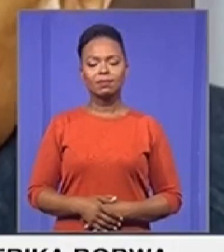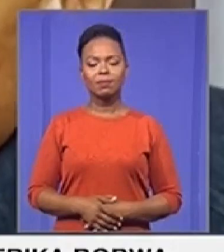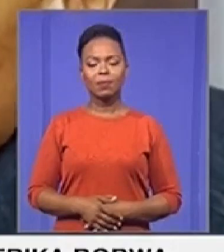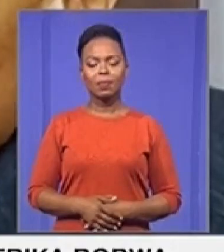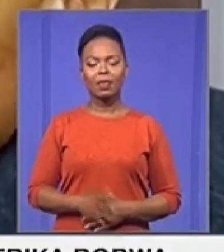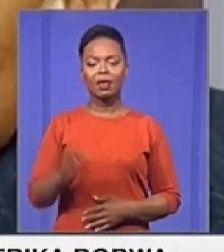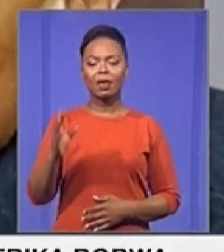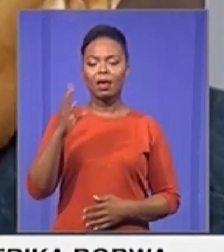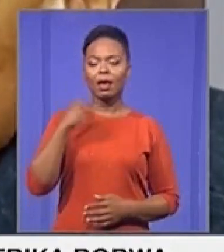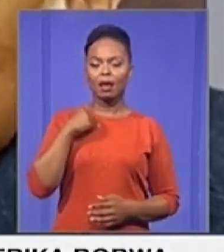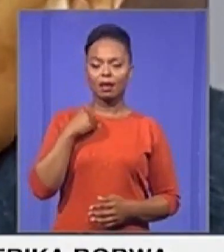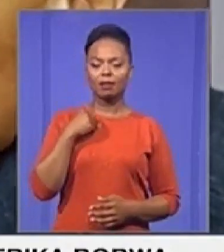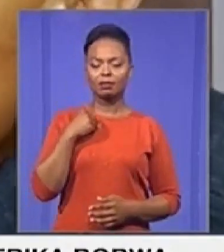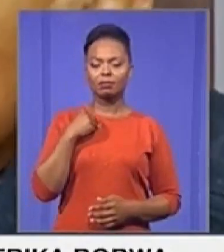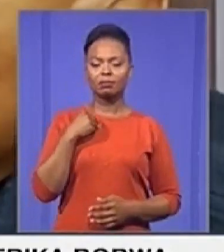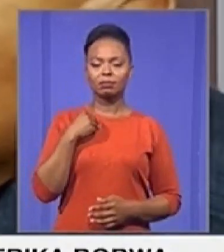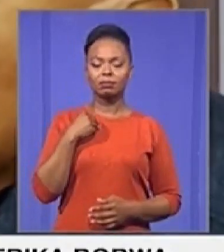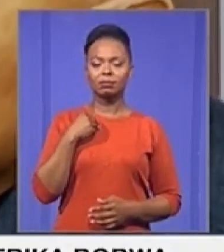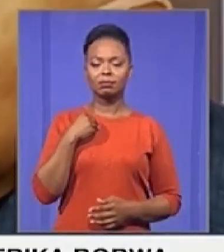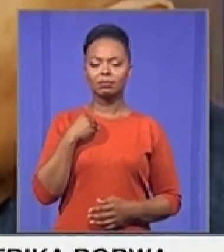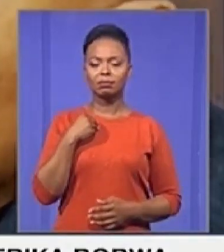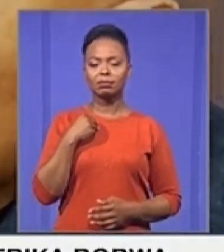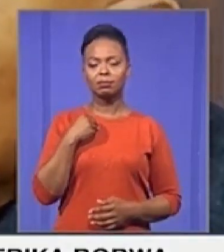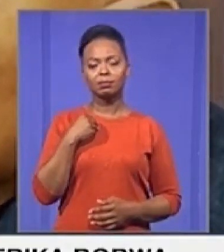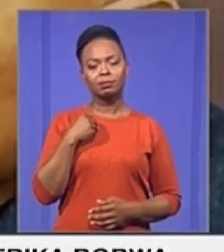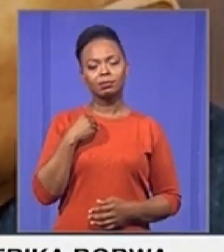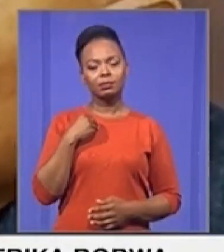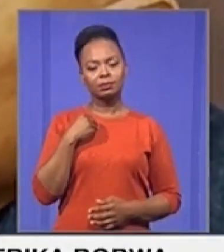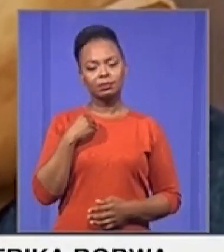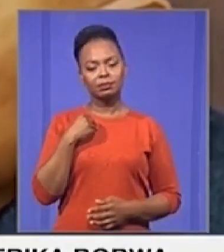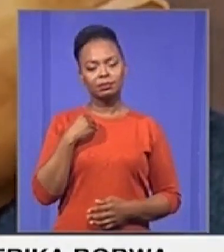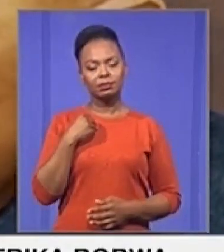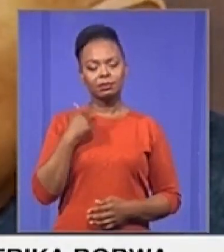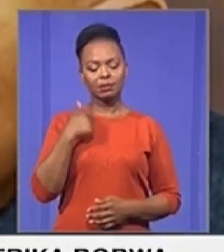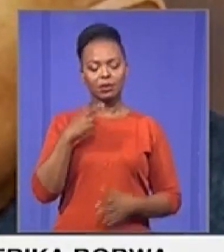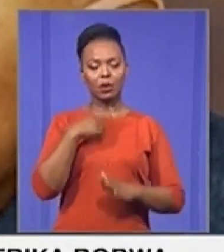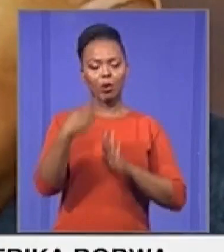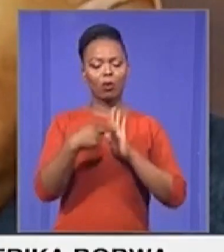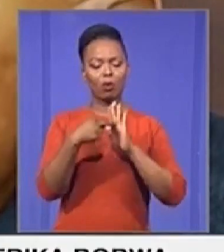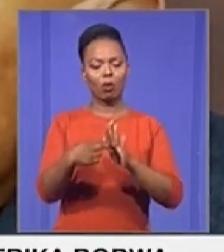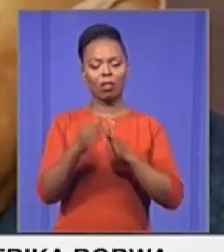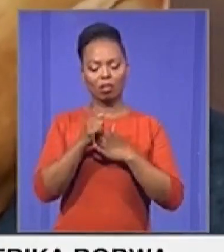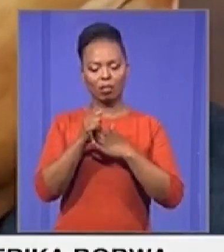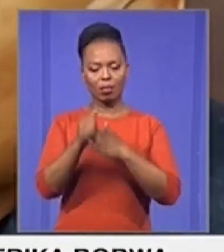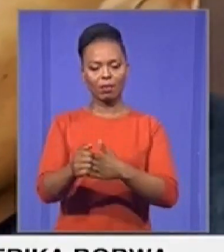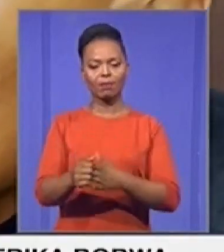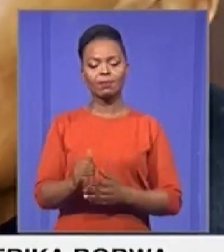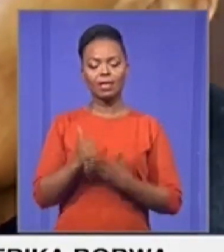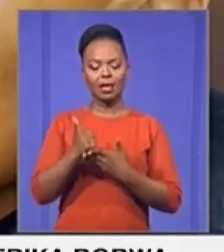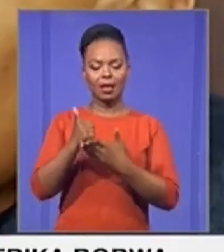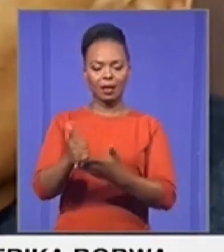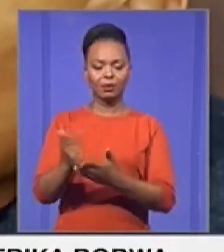asked that I take a leading role in helping to design that.